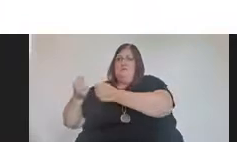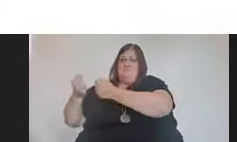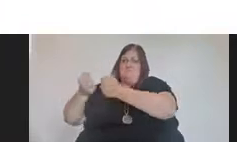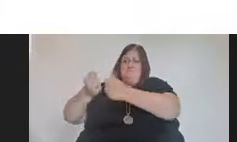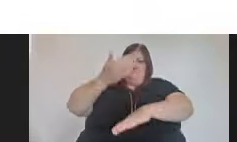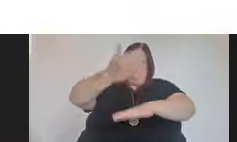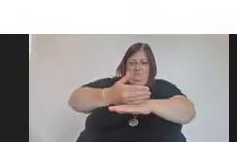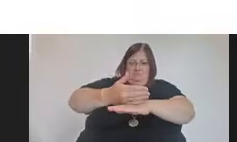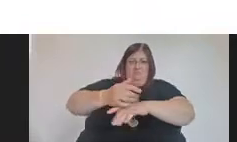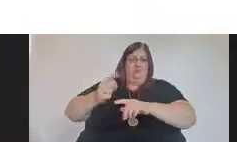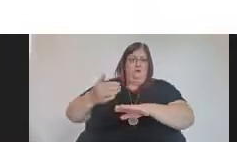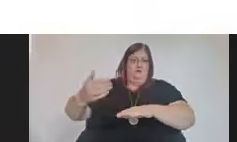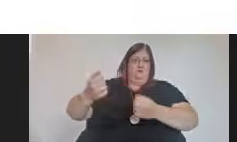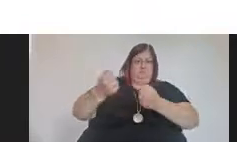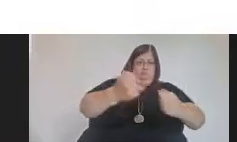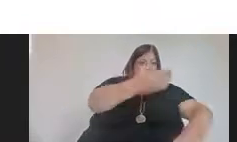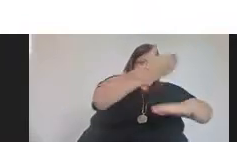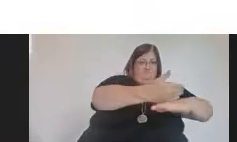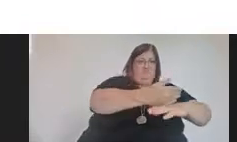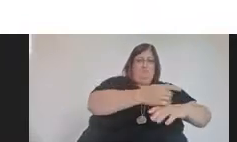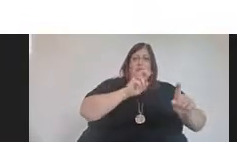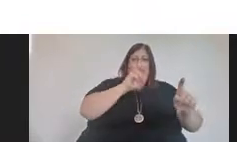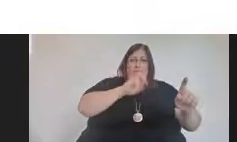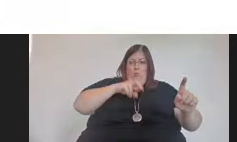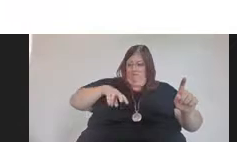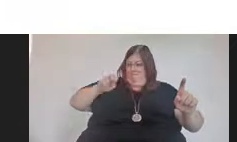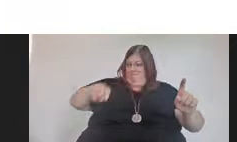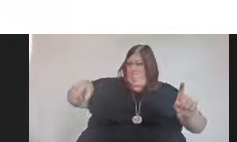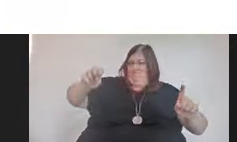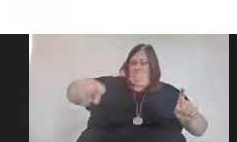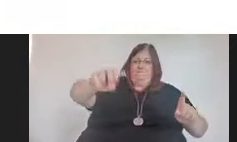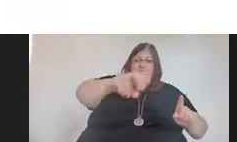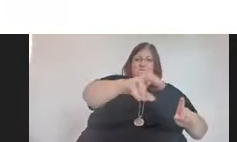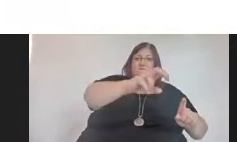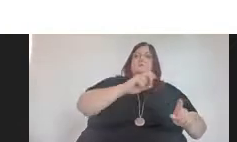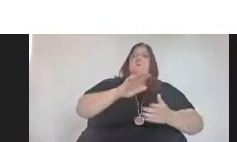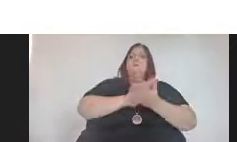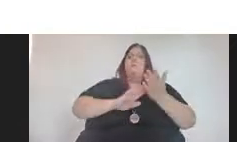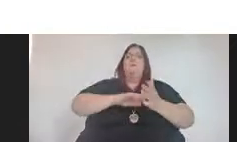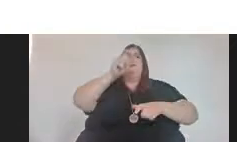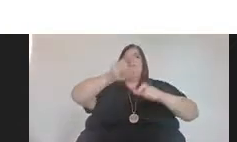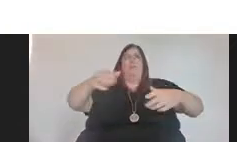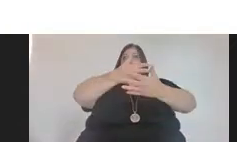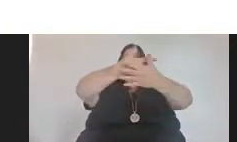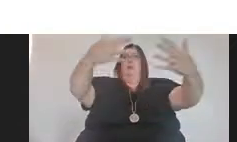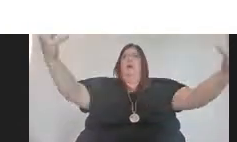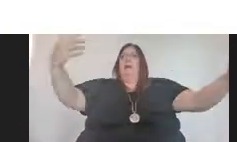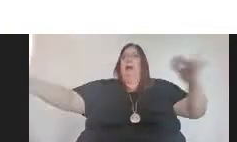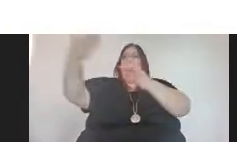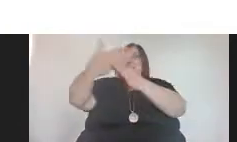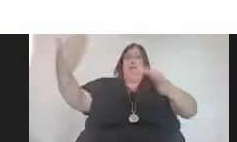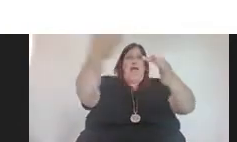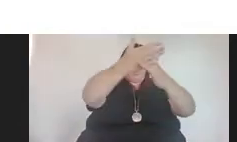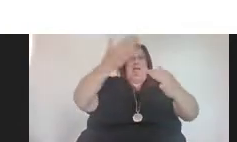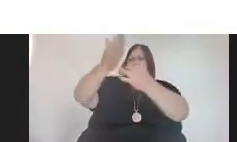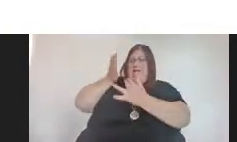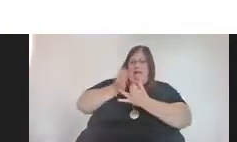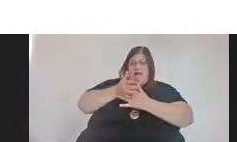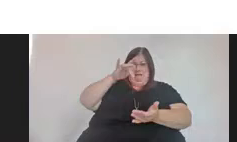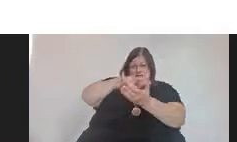stayed fixed, but the majority of them were able to move around the area so that they could respond to increasing demand. So if we knew,